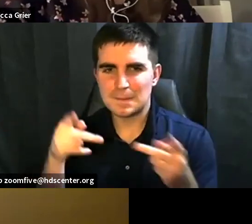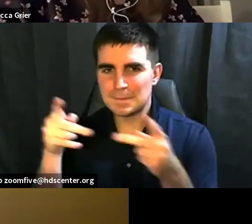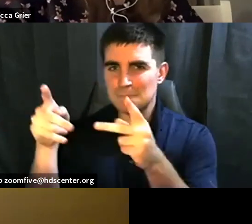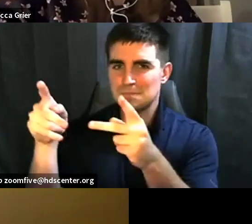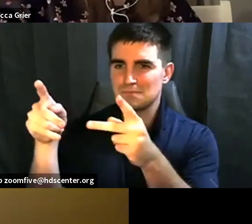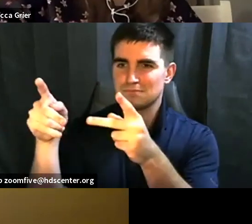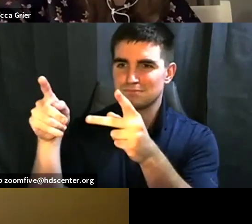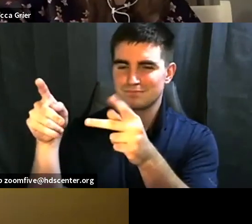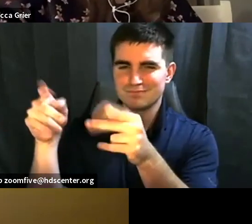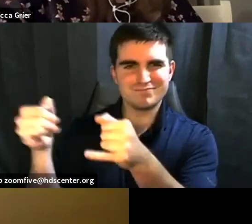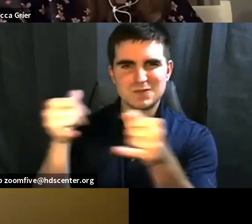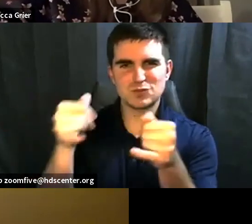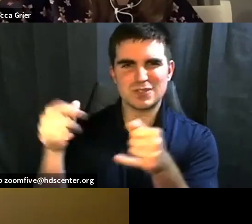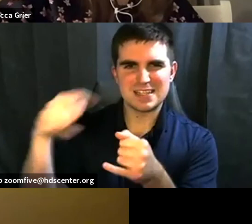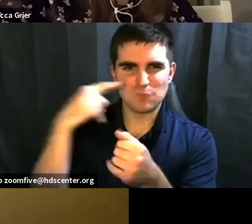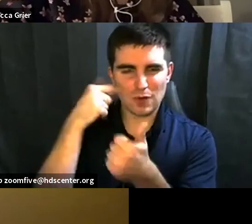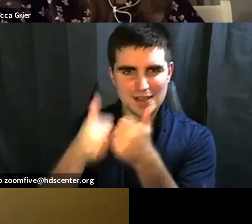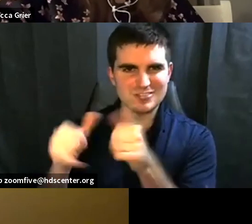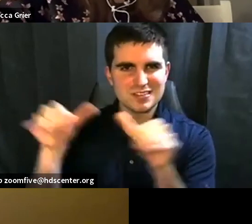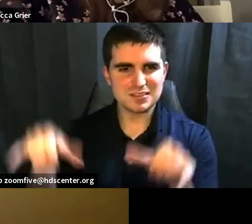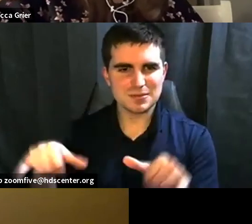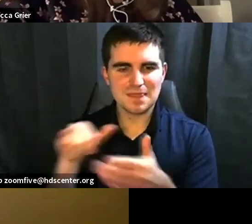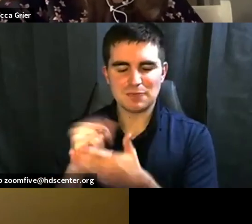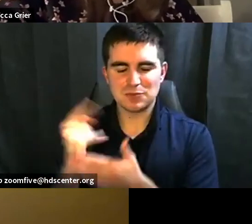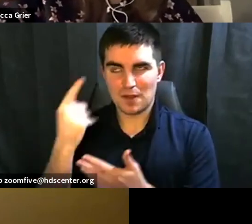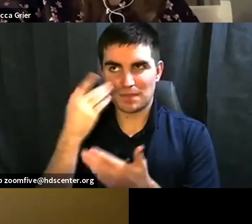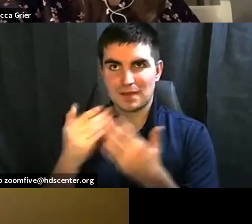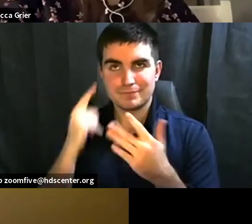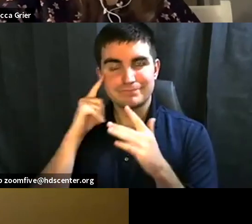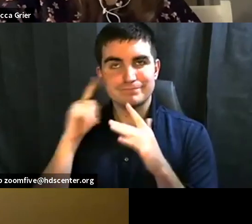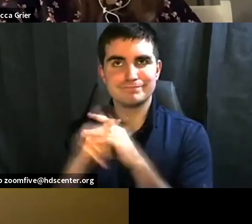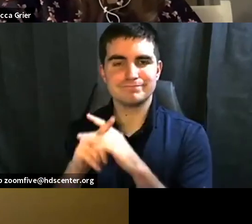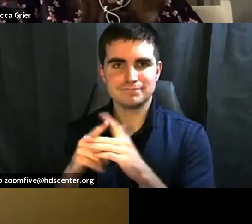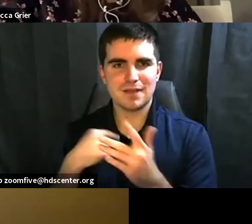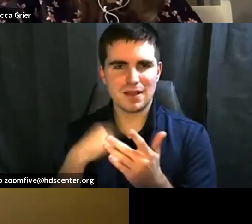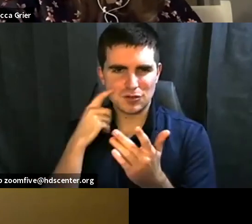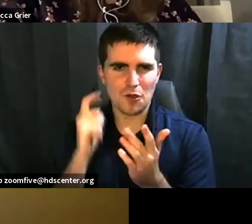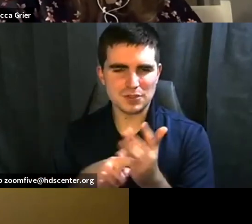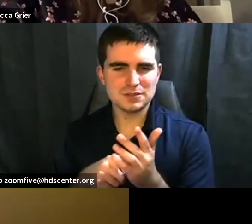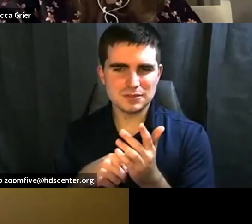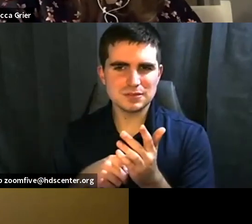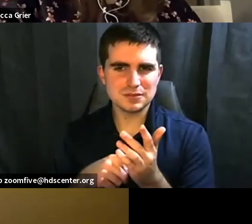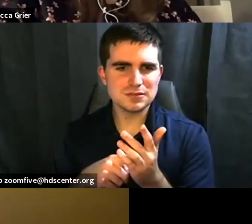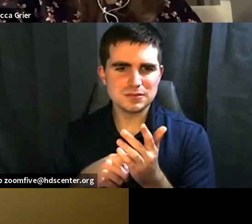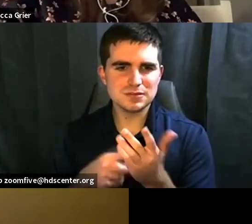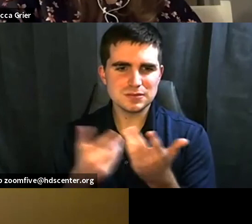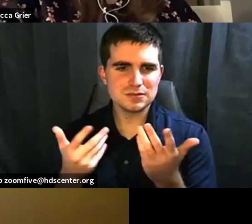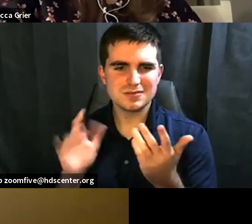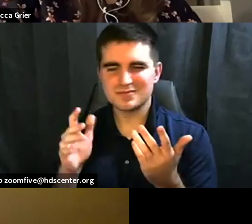of each system. So that was one of the things I guess I noticed as, you know, kind of